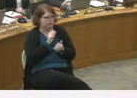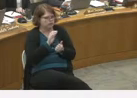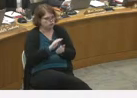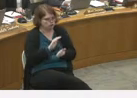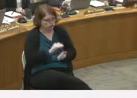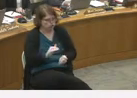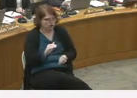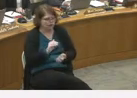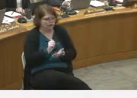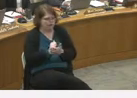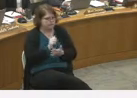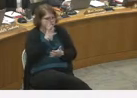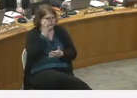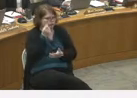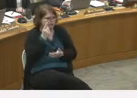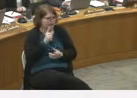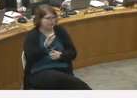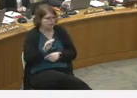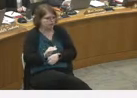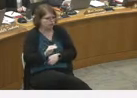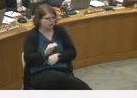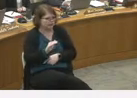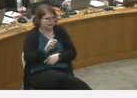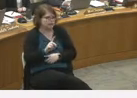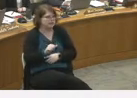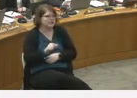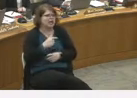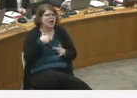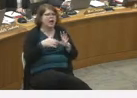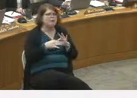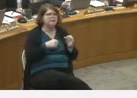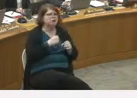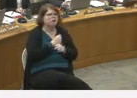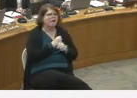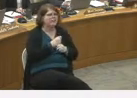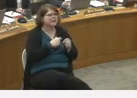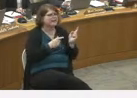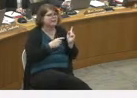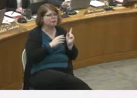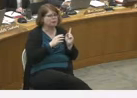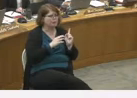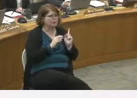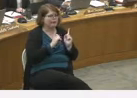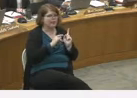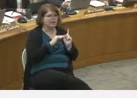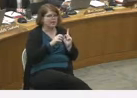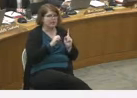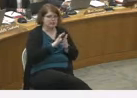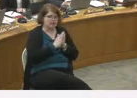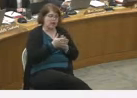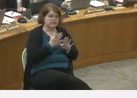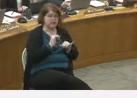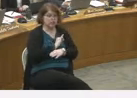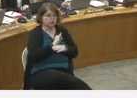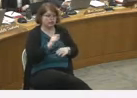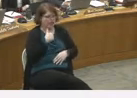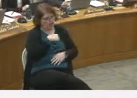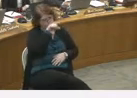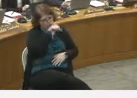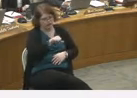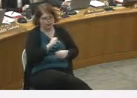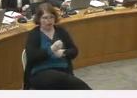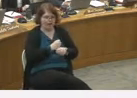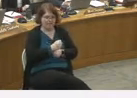disability I mentioned coffee I was talking to I think Melanie about coffee it's become an industry sort of thing for us I love coffee